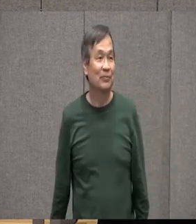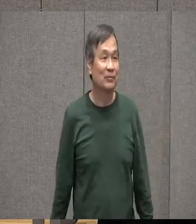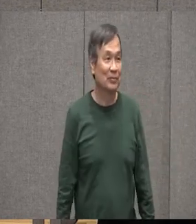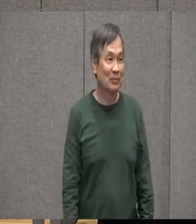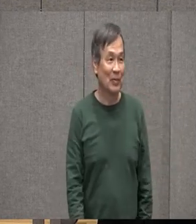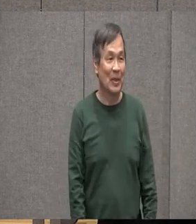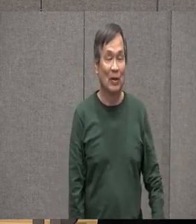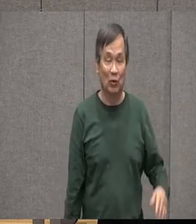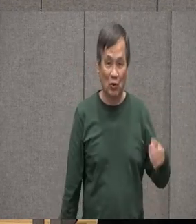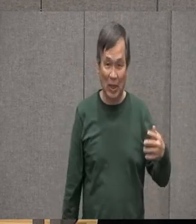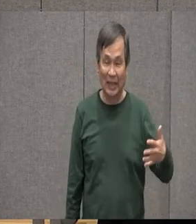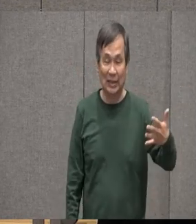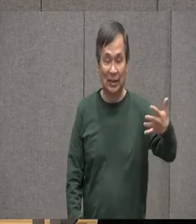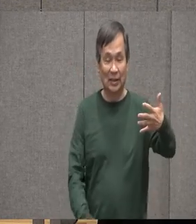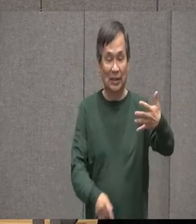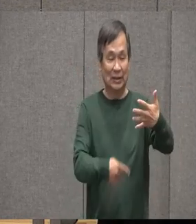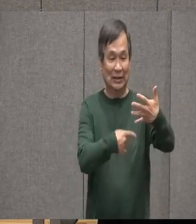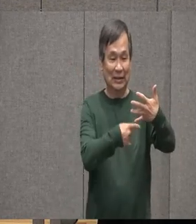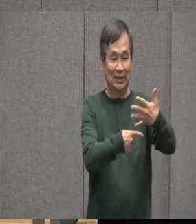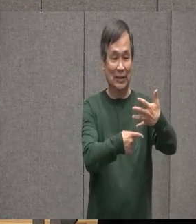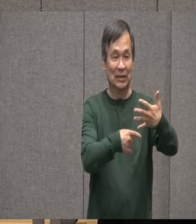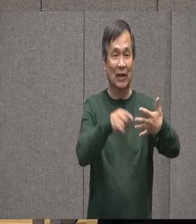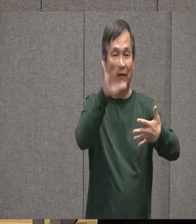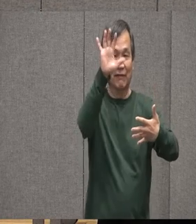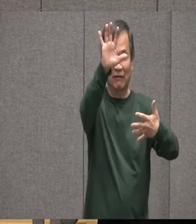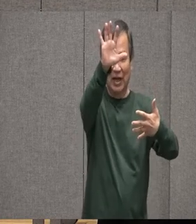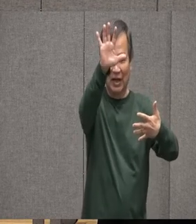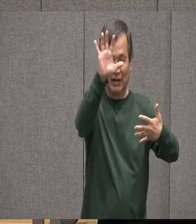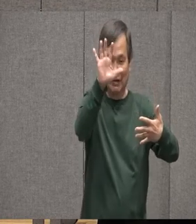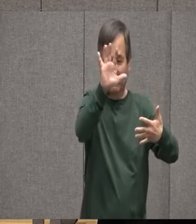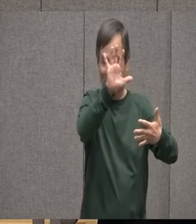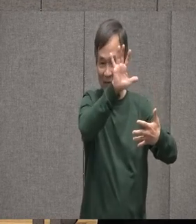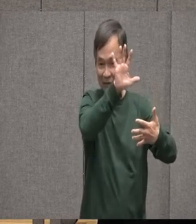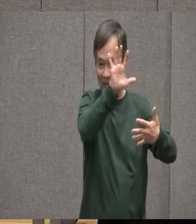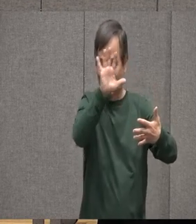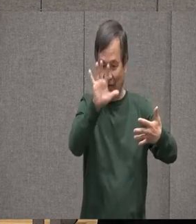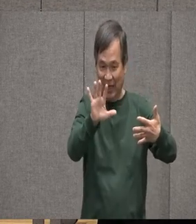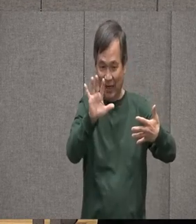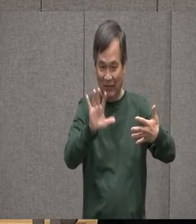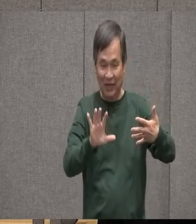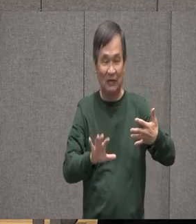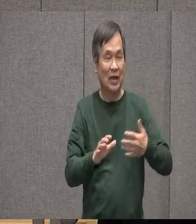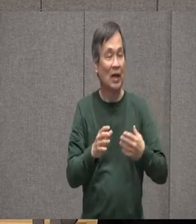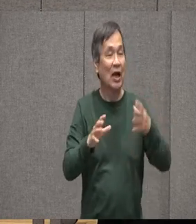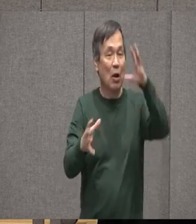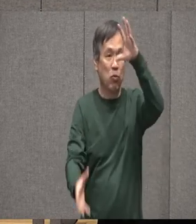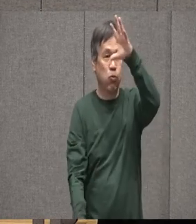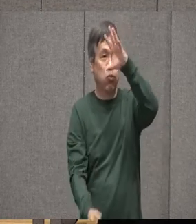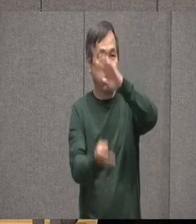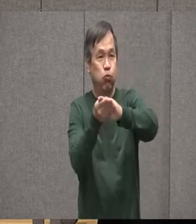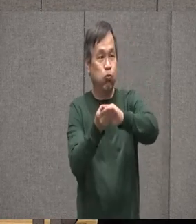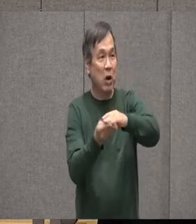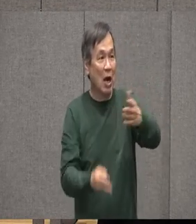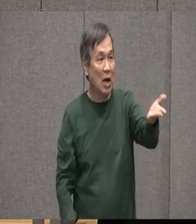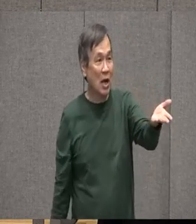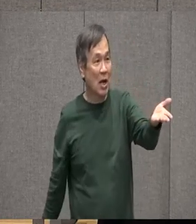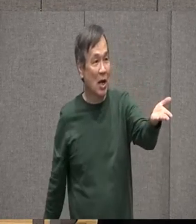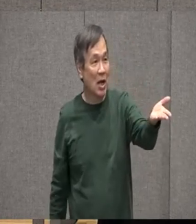Six groups. With five in each group, quite right. How many altogether do you suppose?